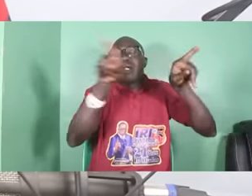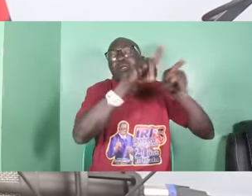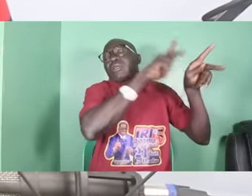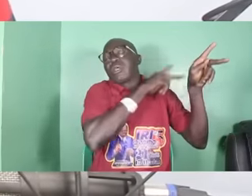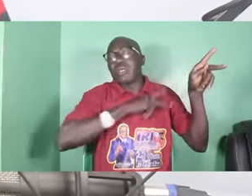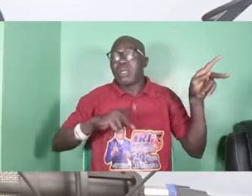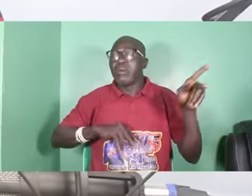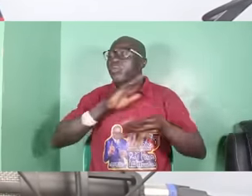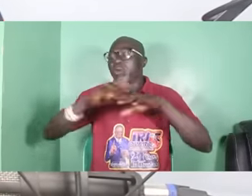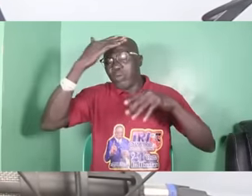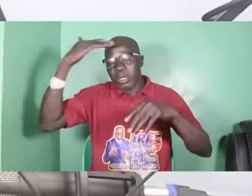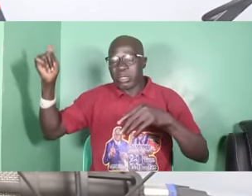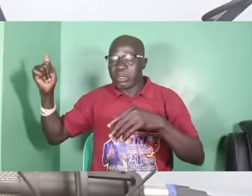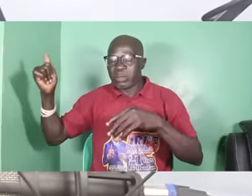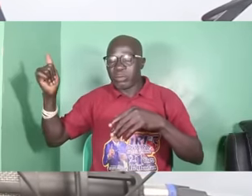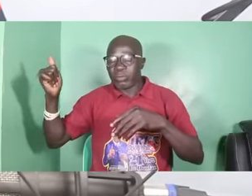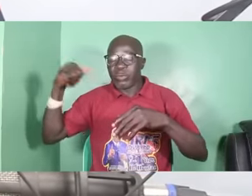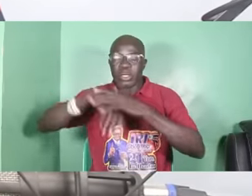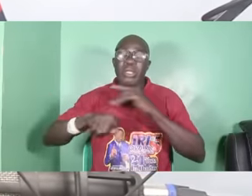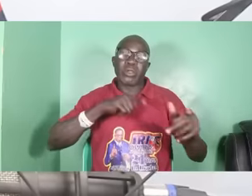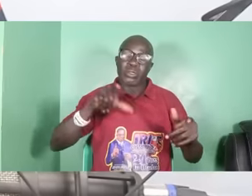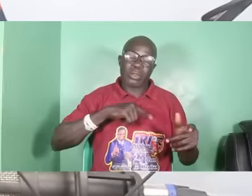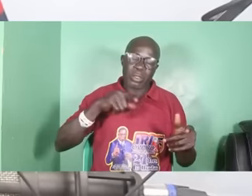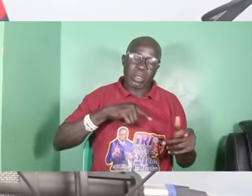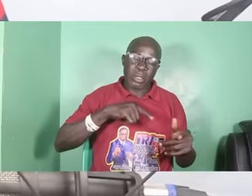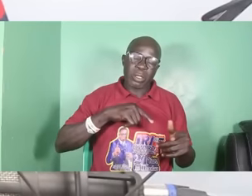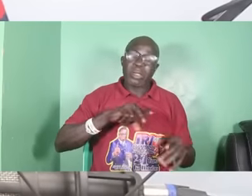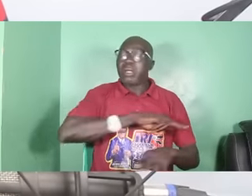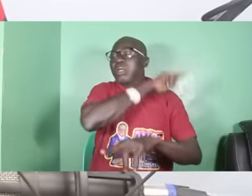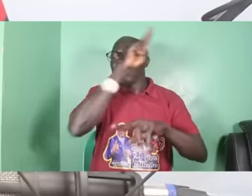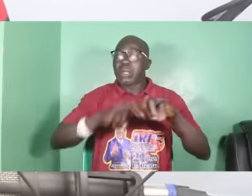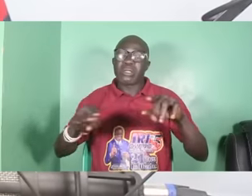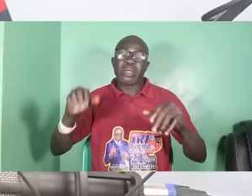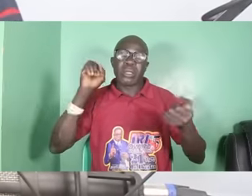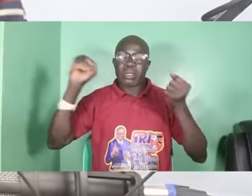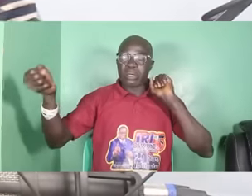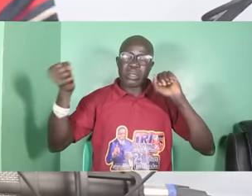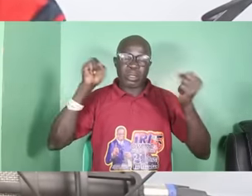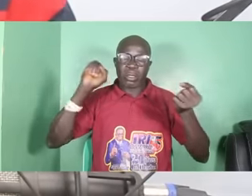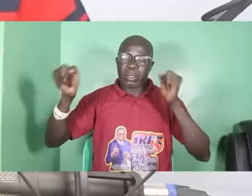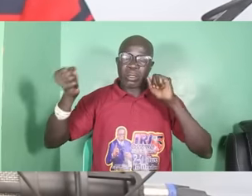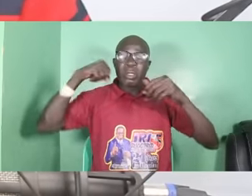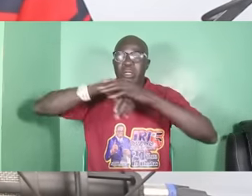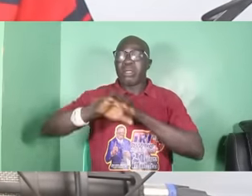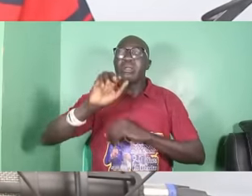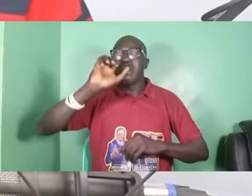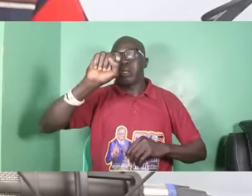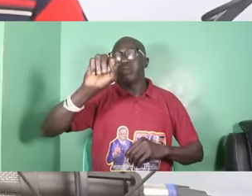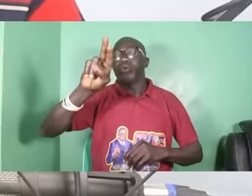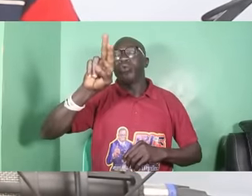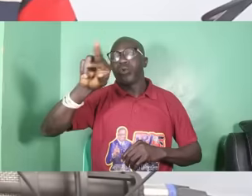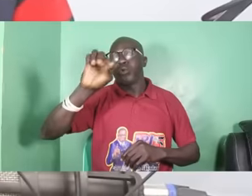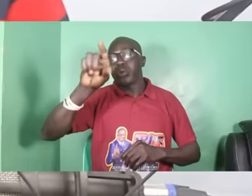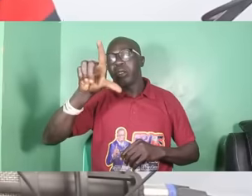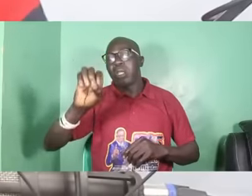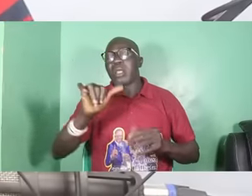yeah, yeah, yeah, Lagos National Stadium. Our National Stadium. Nisuru Lady. Asuru Lady. Agbalejo.